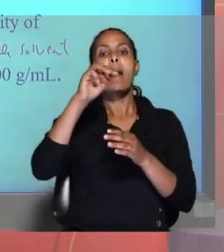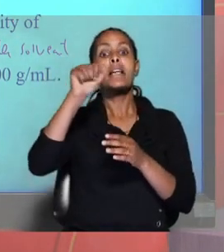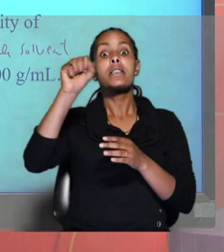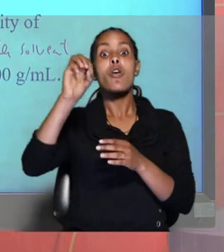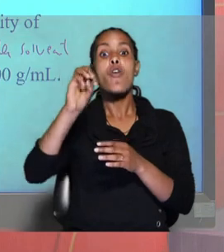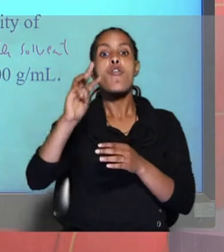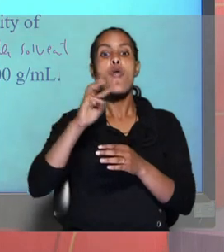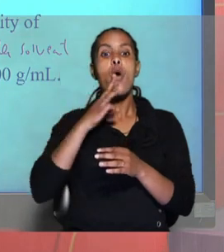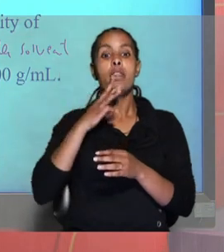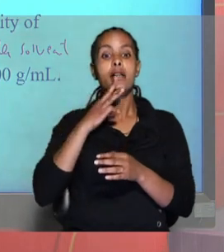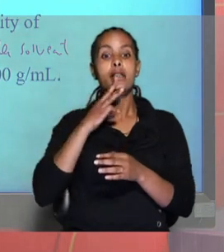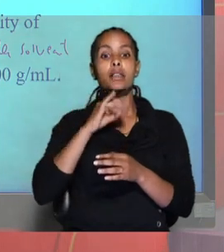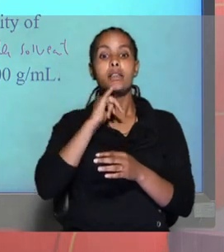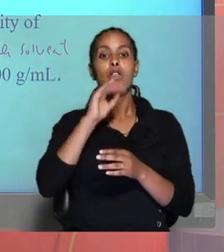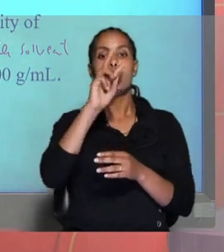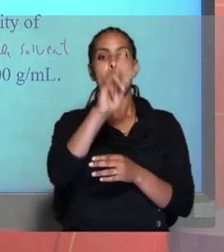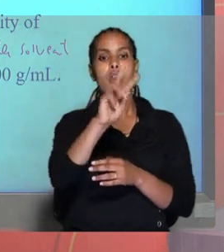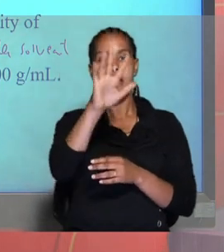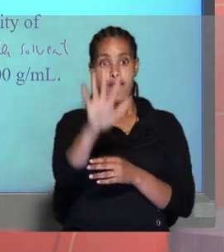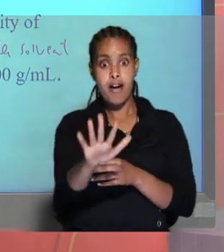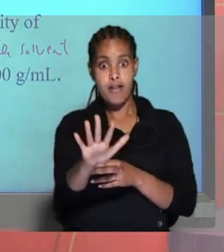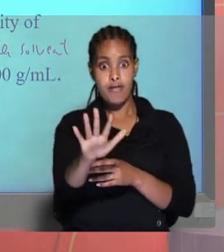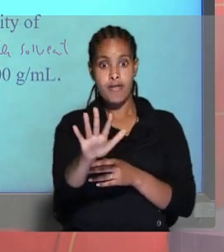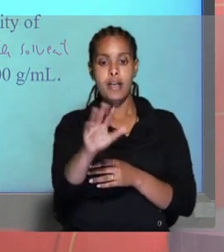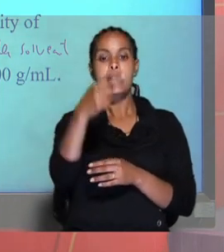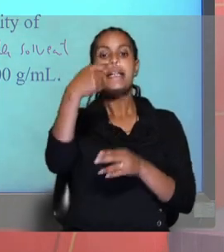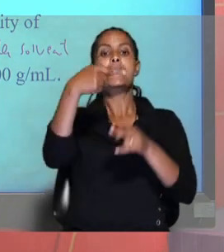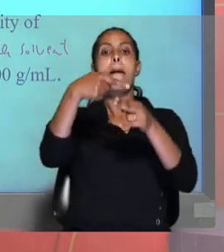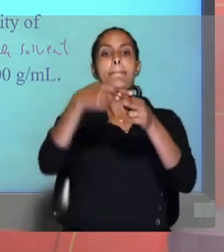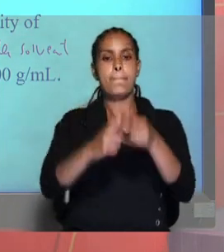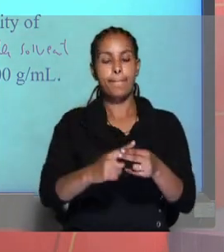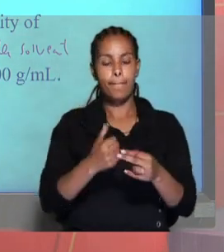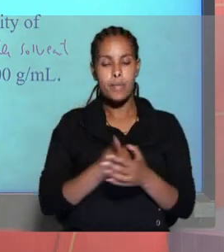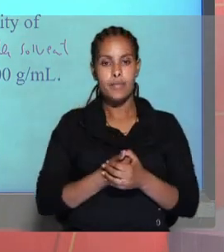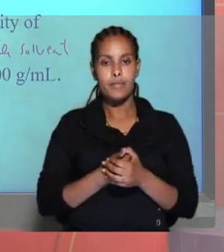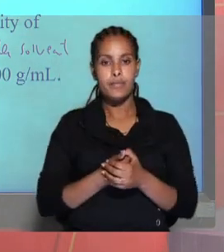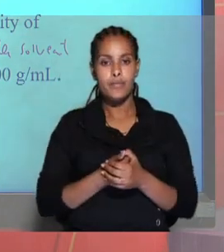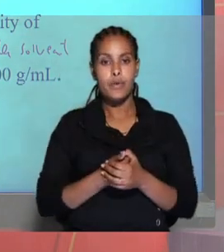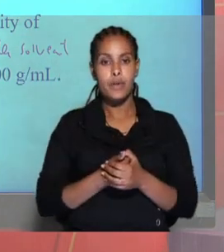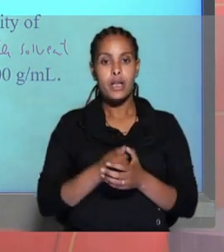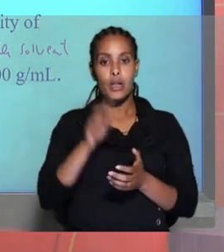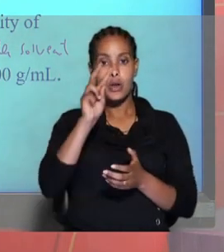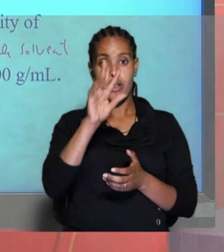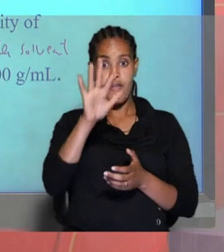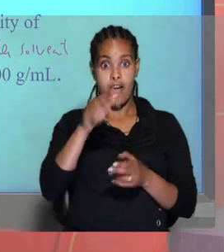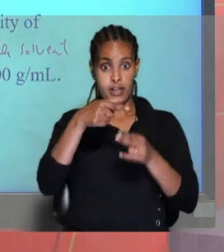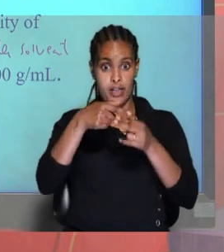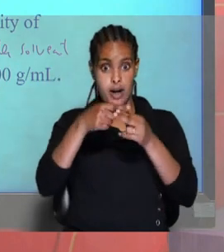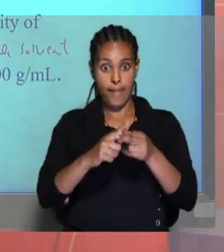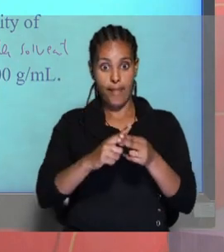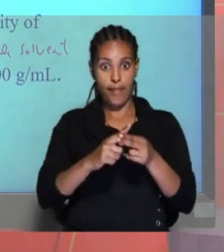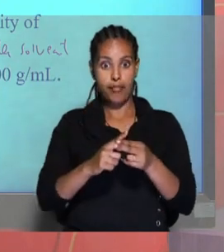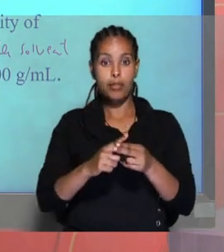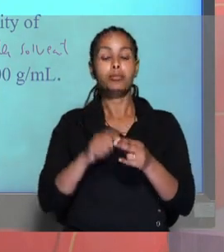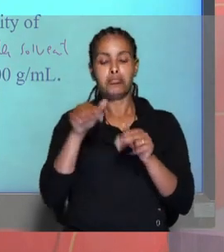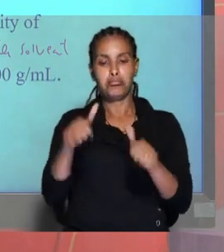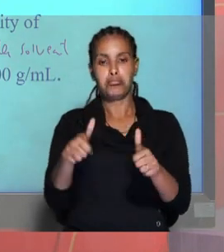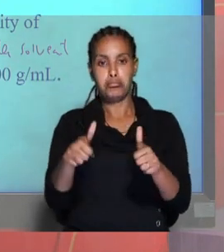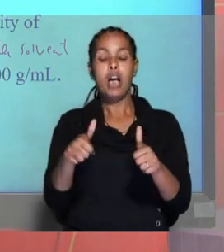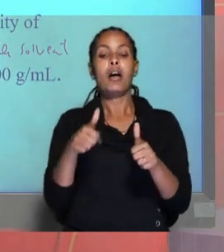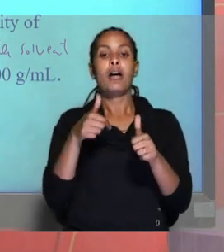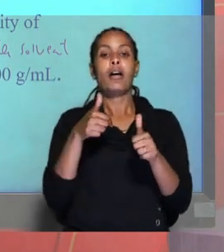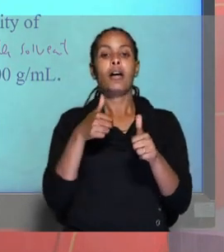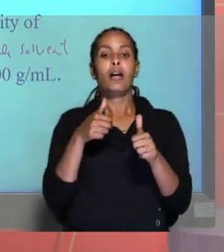water is 25 gram. 25 gram. Note that